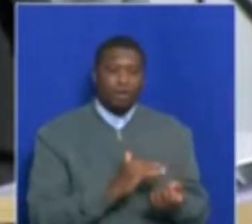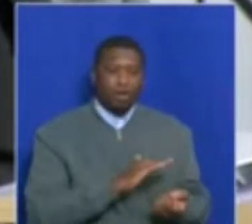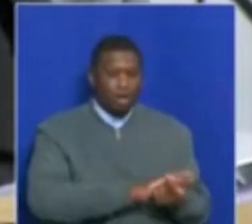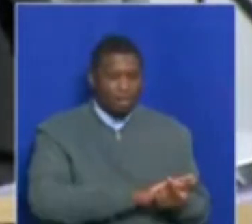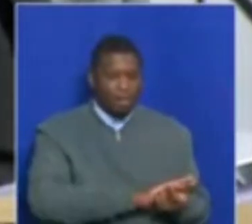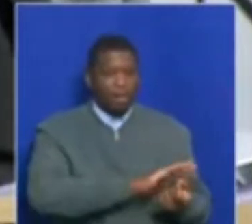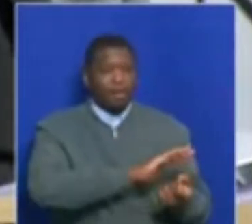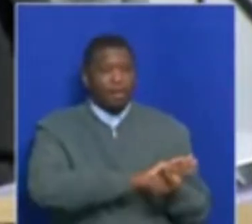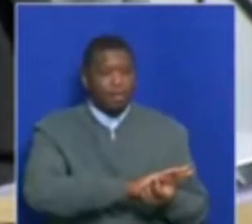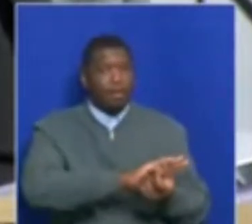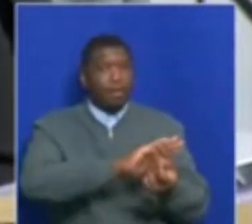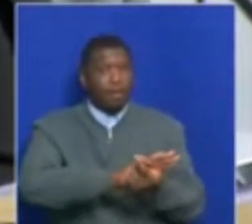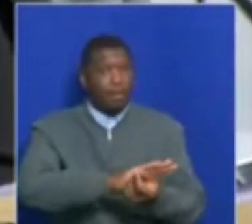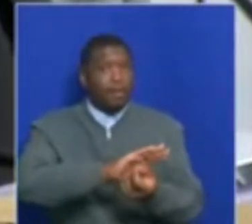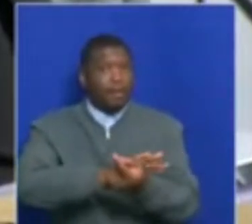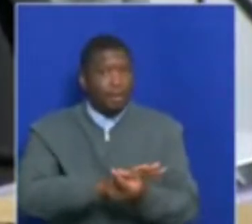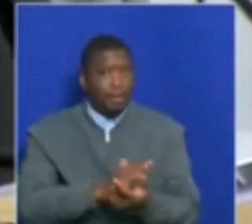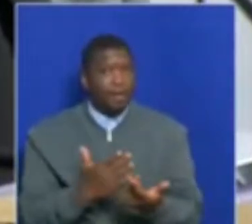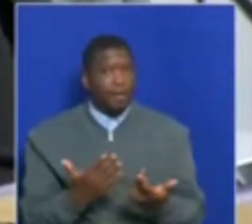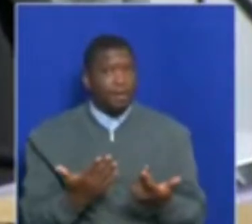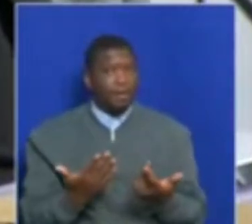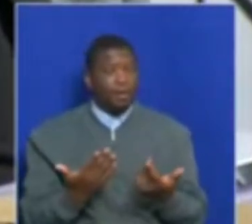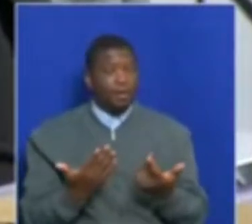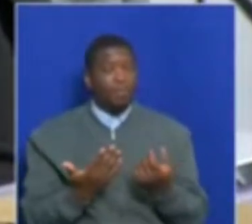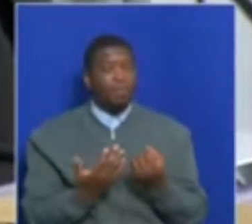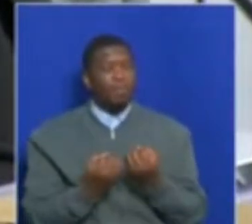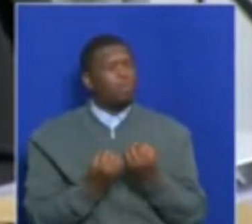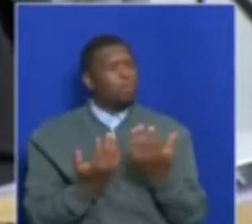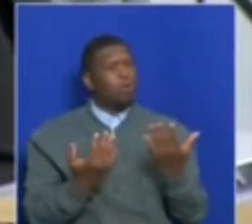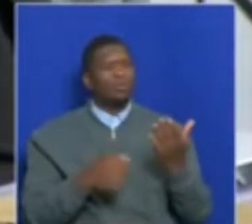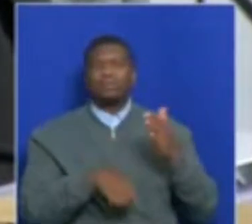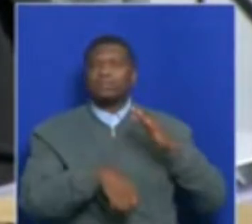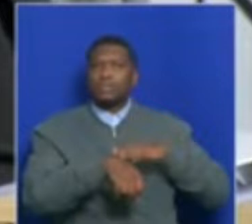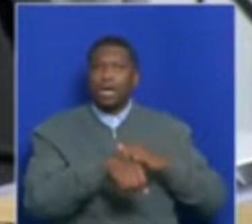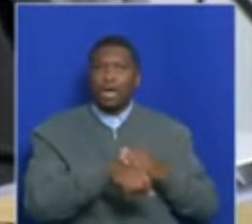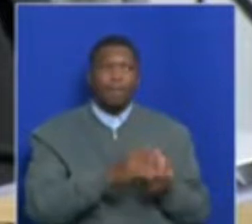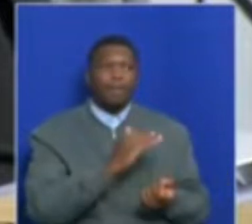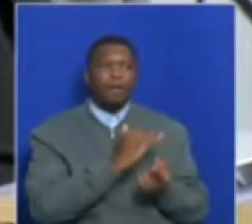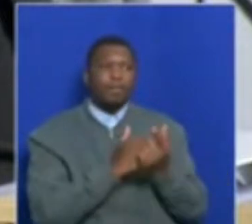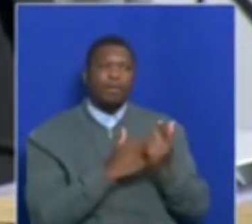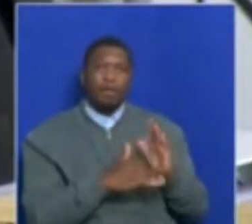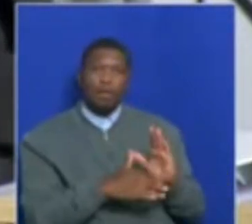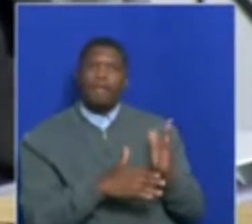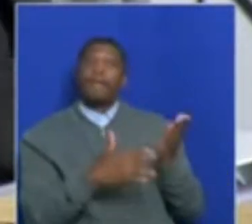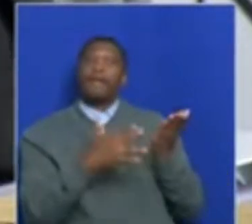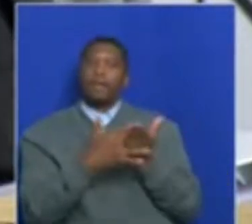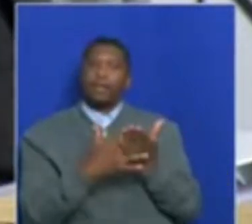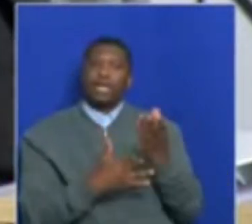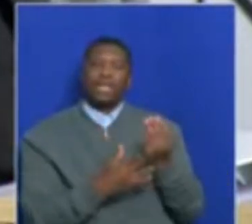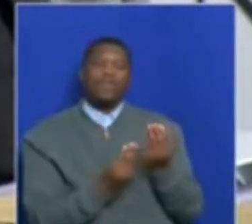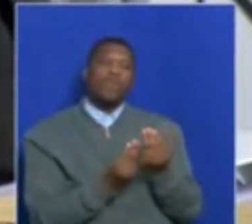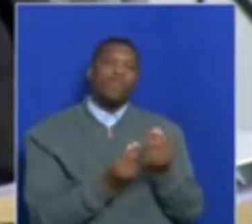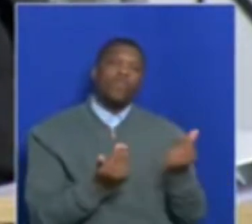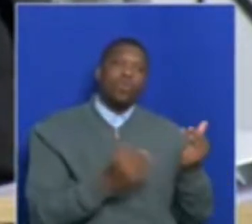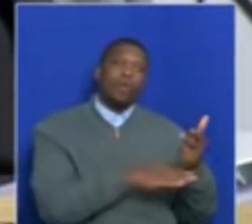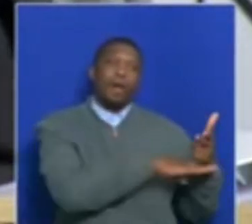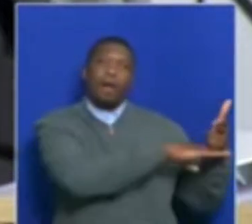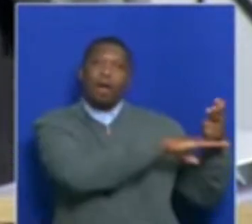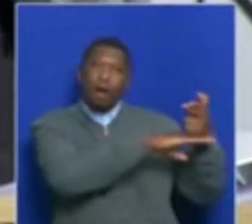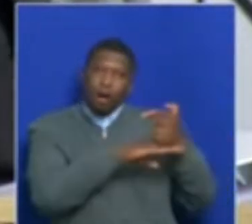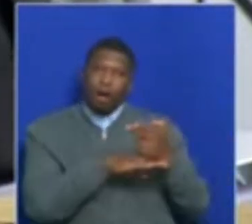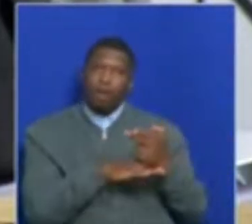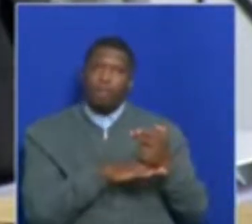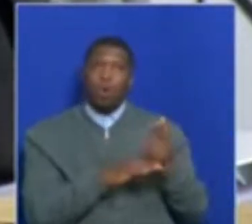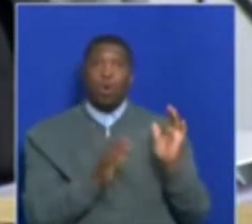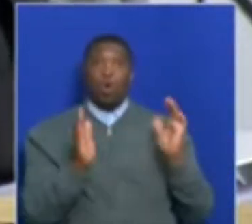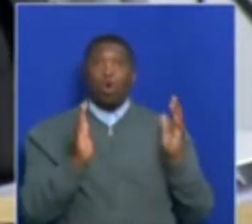in majority of our cases, there are fewer firearms found compared to the shooting, compared